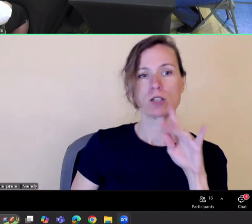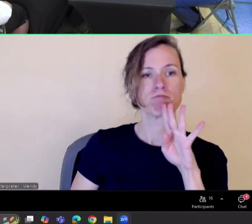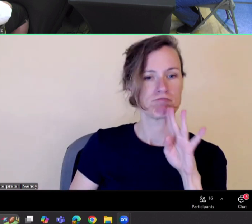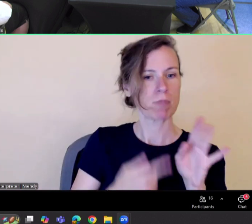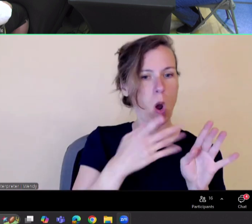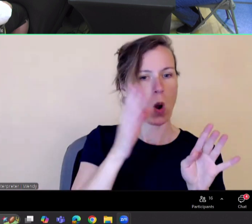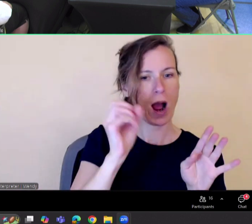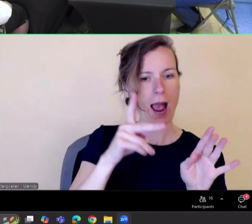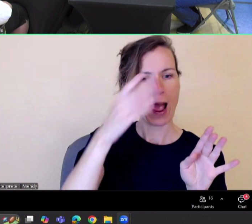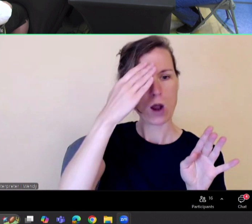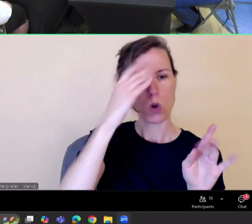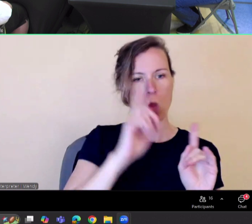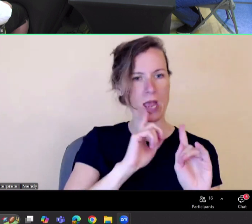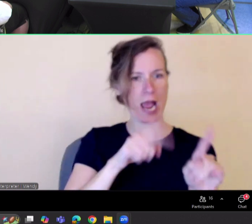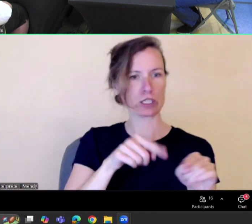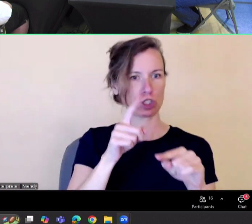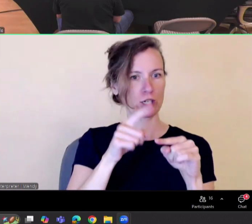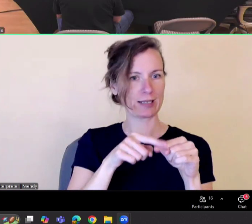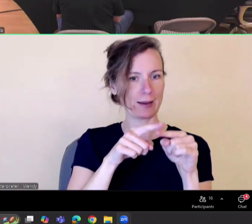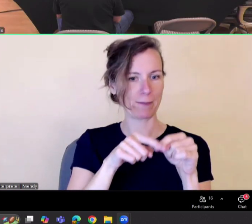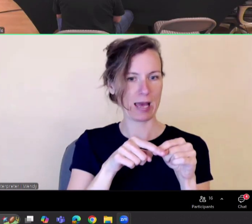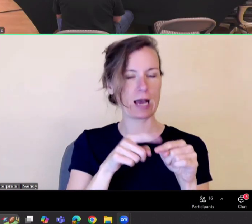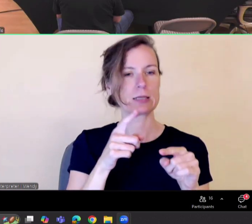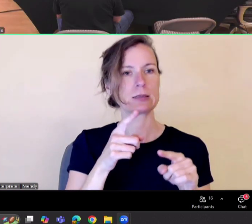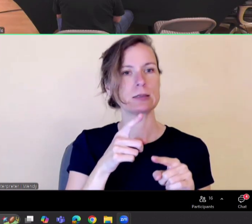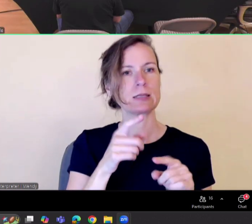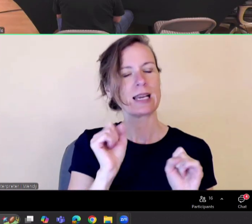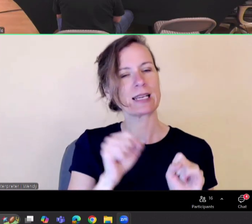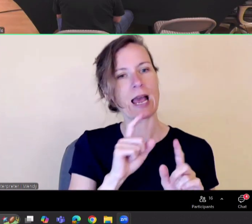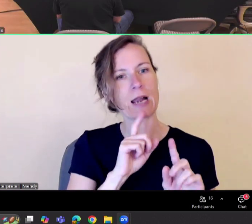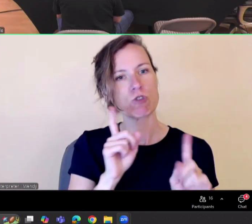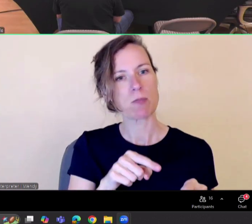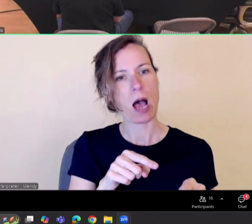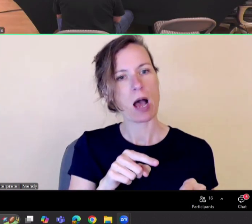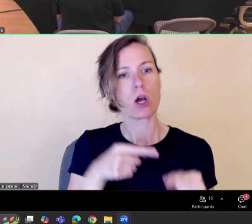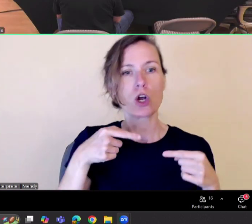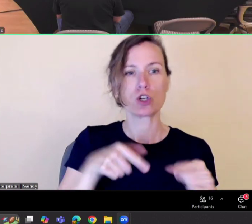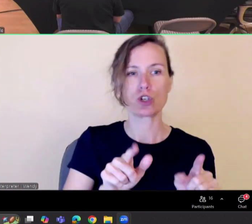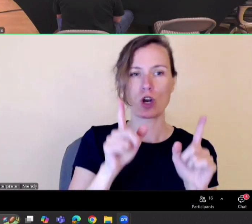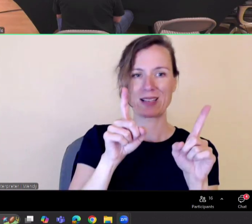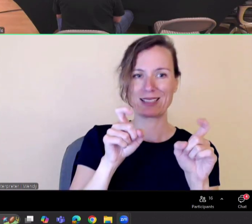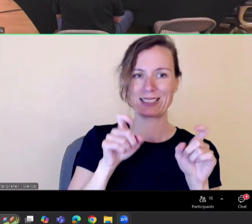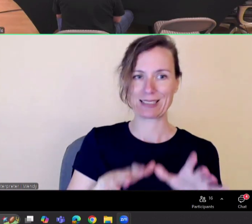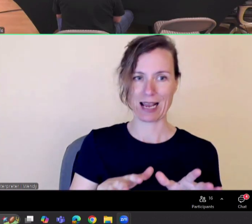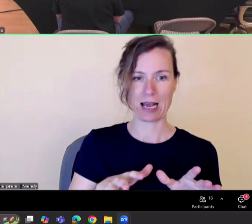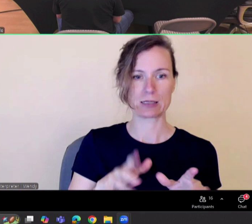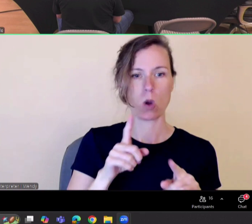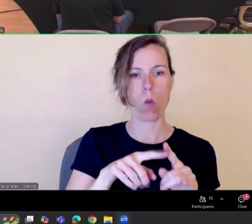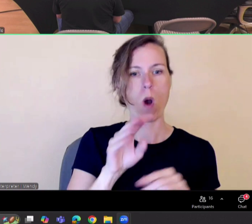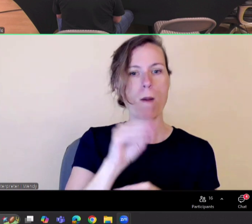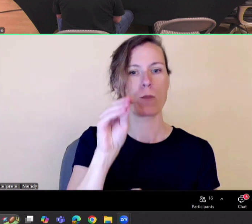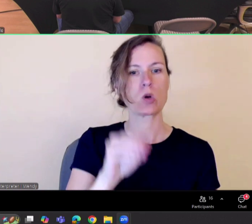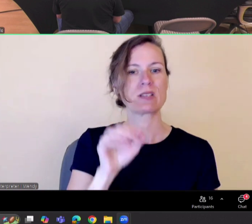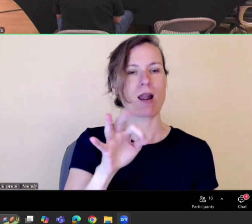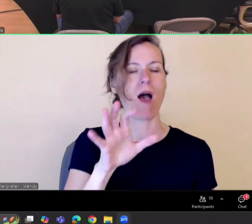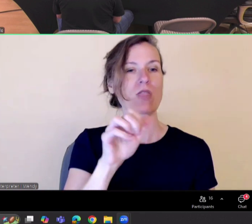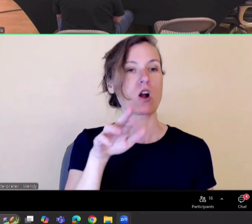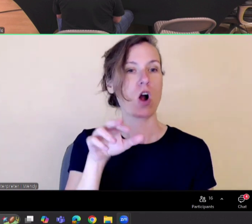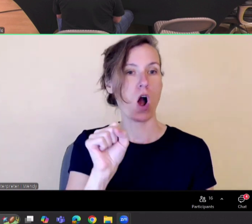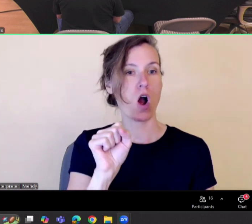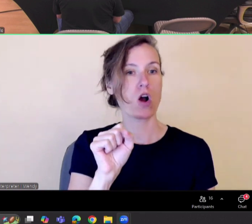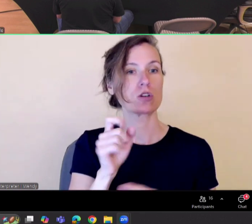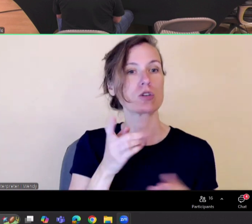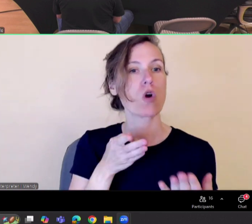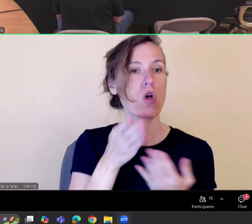the test, what percentage of cars traveling through the intersections would have actually been issued tickets given like